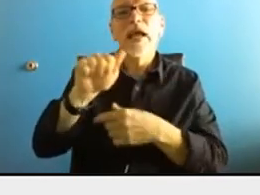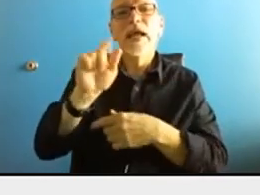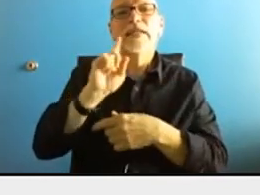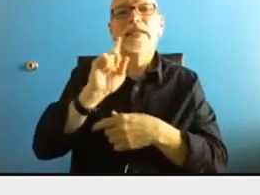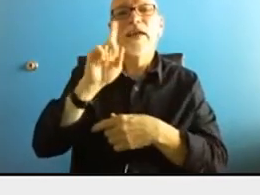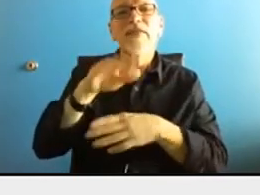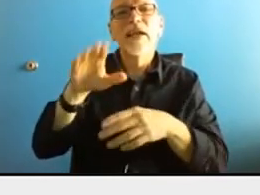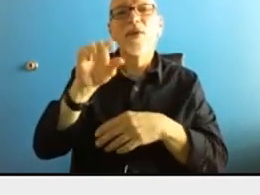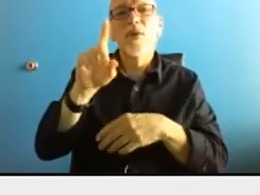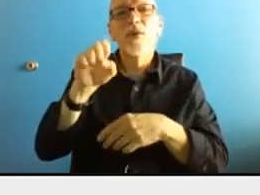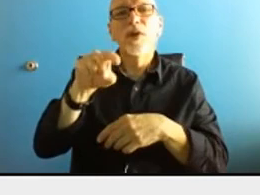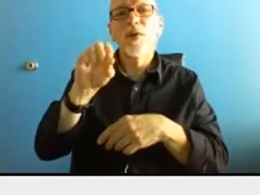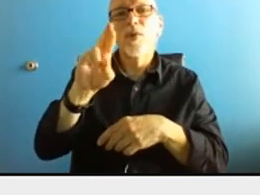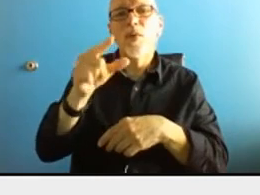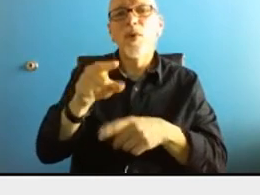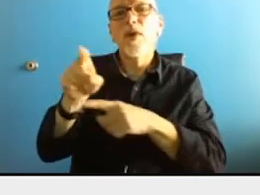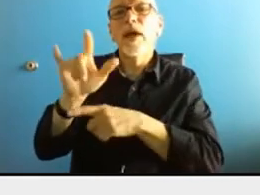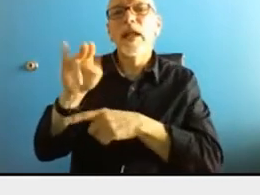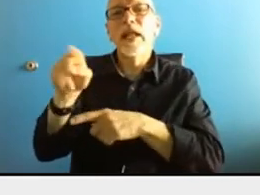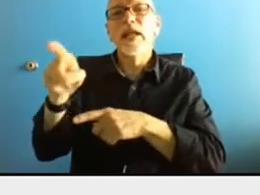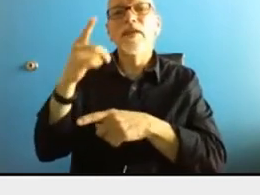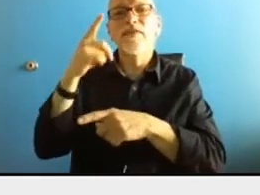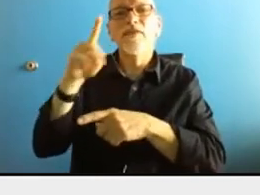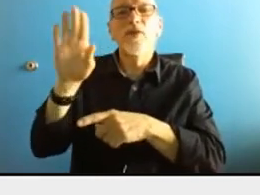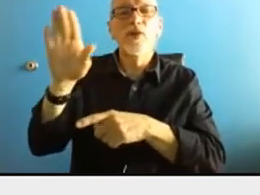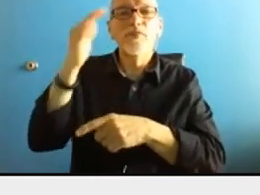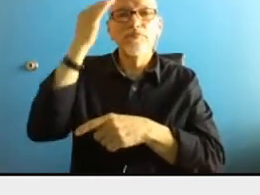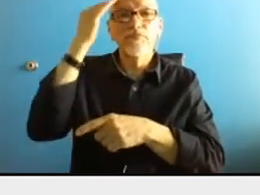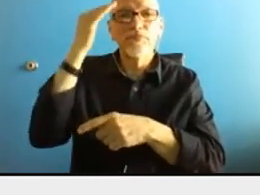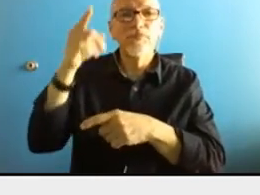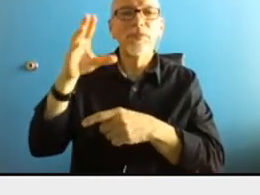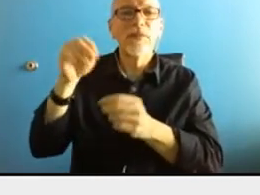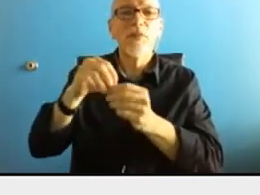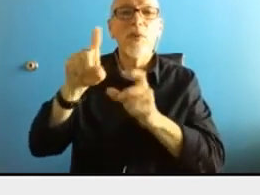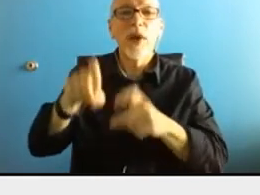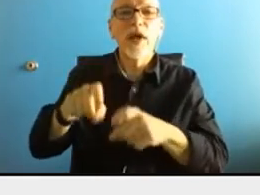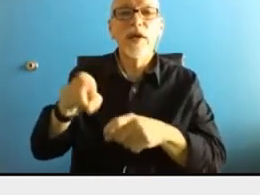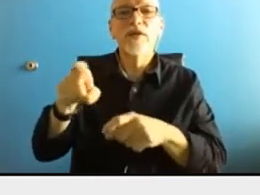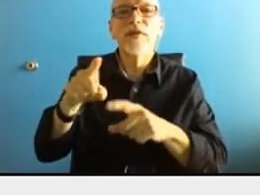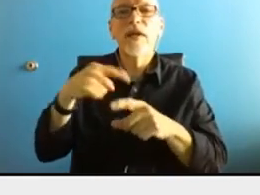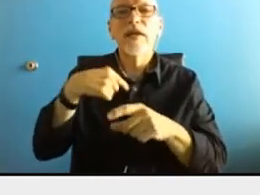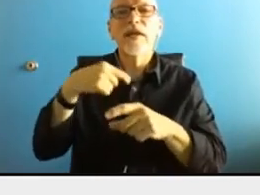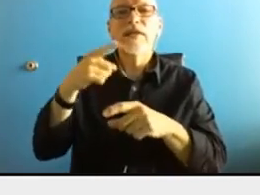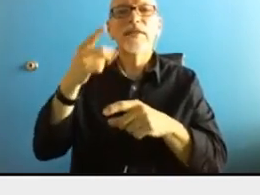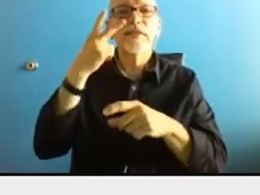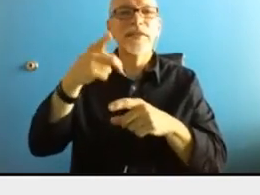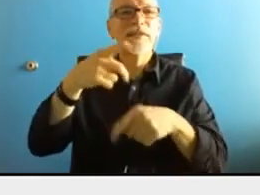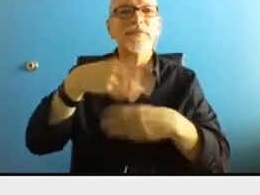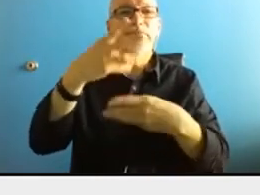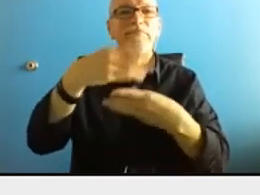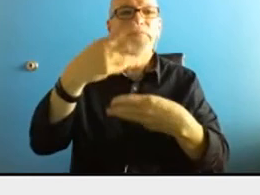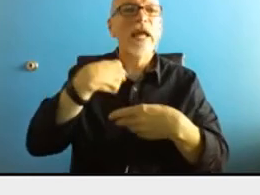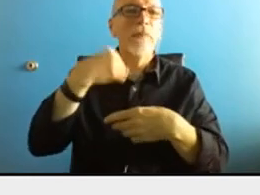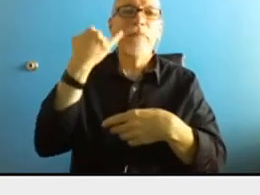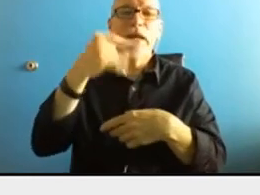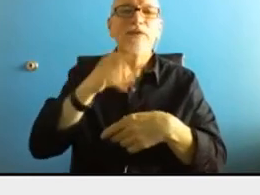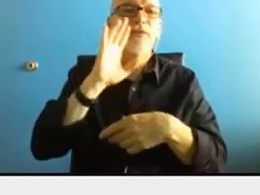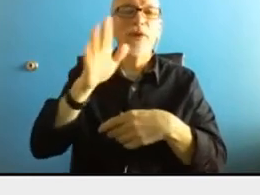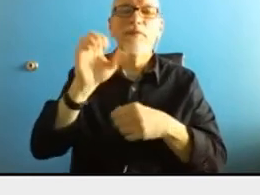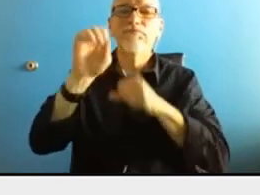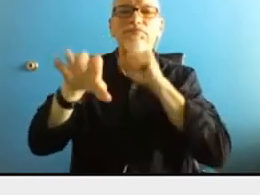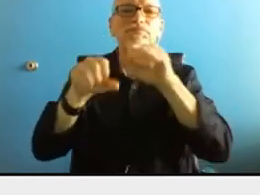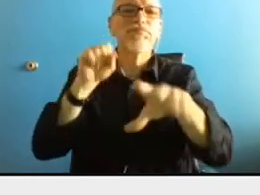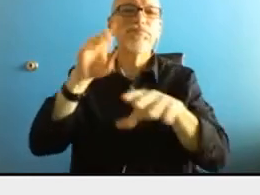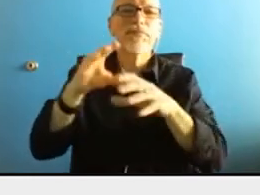contact@deafkidscode.org. And you can contact Lynn for the wealth of her knowledge and some more questions that I keep rolling through here. I'm sure you're going to be inundated with lots of emails,